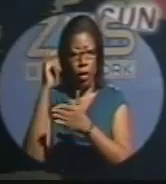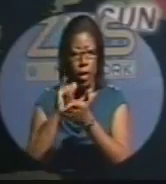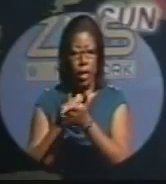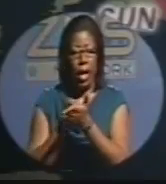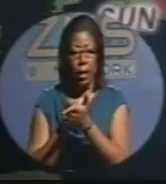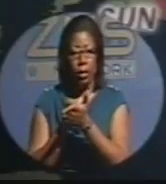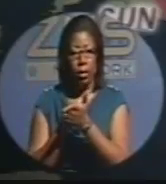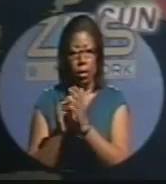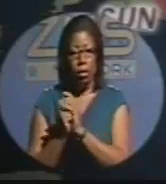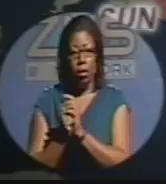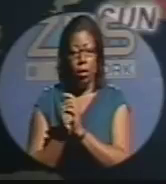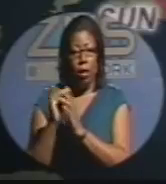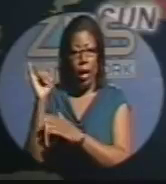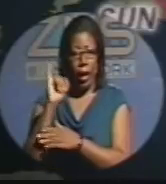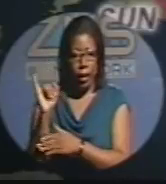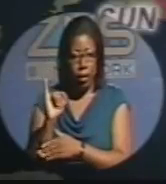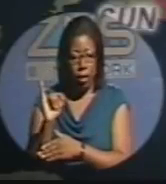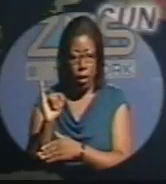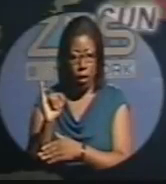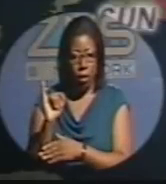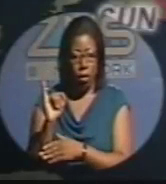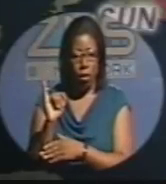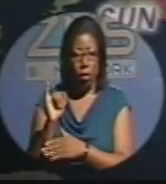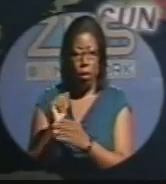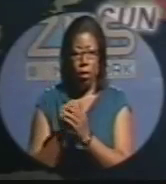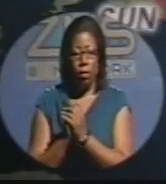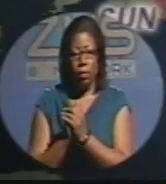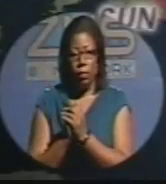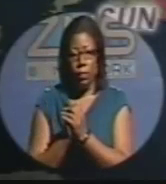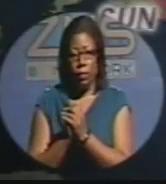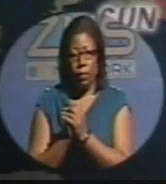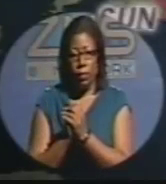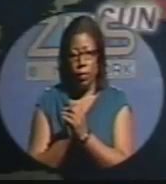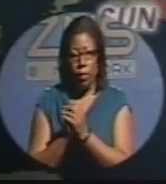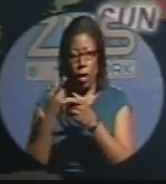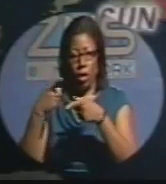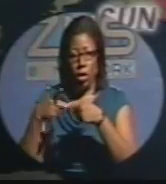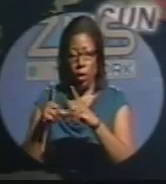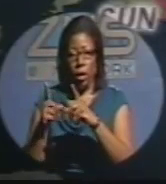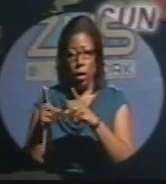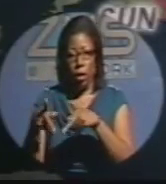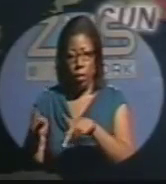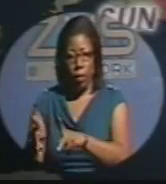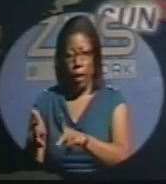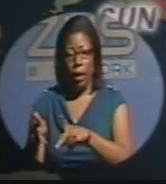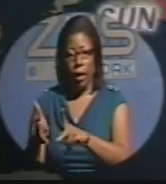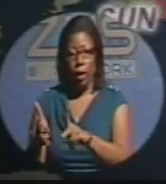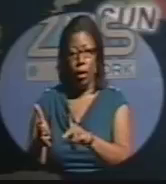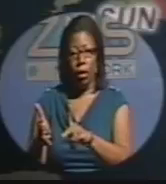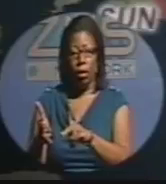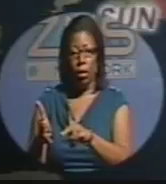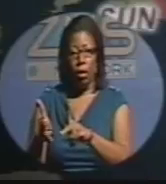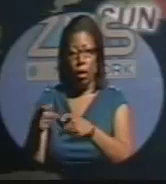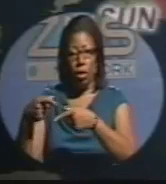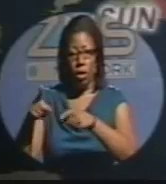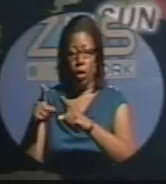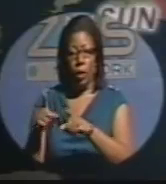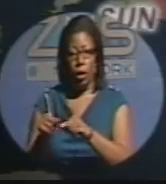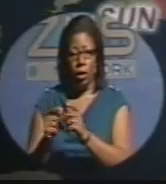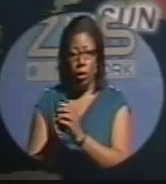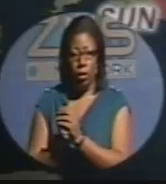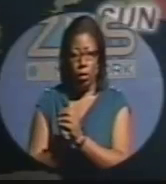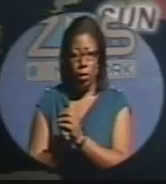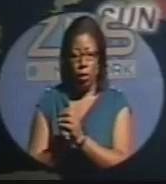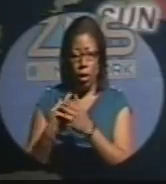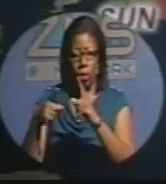this. Isaac is really obeying our forecast track. It's going along that path that we said it will go. It's going to move